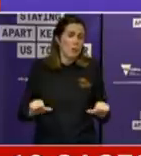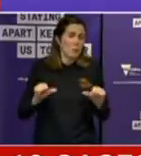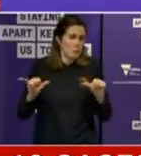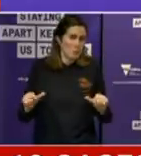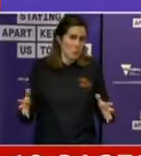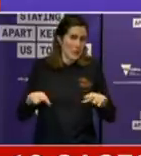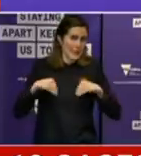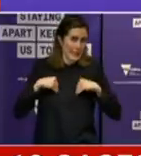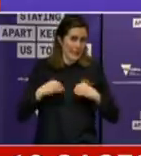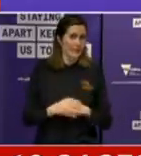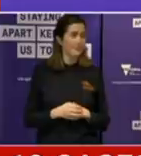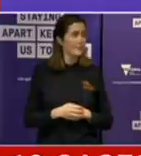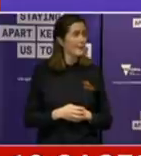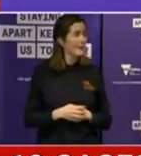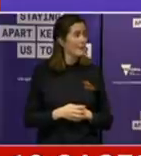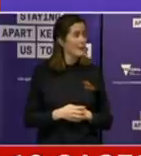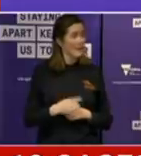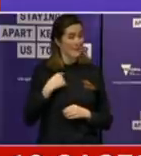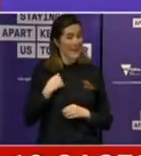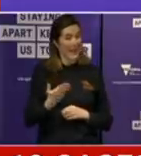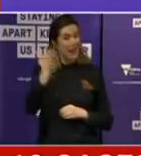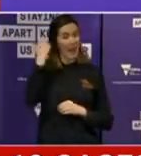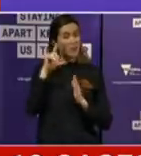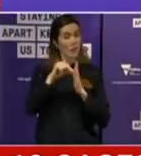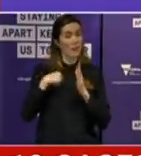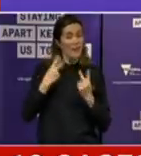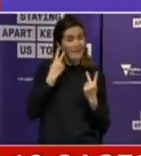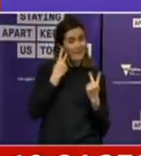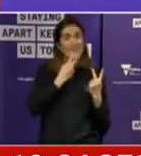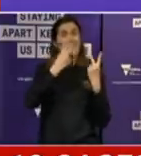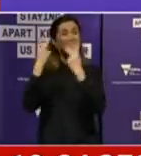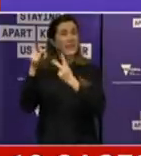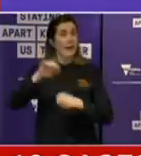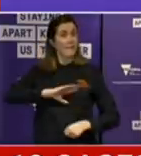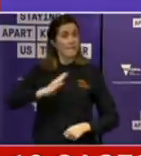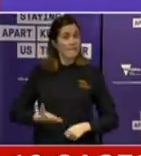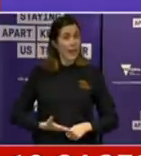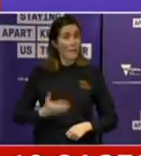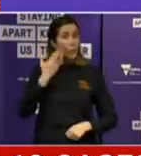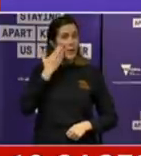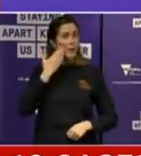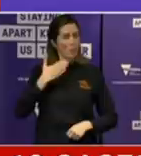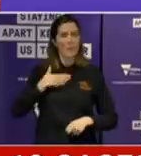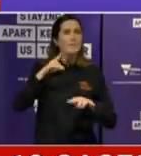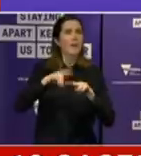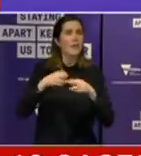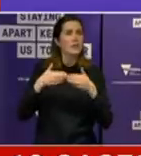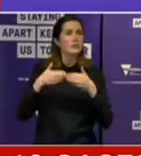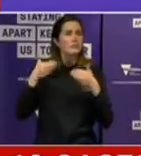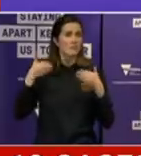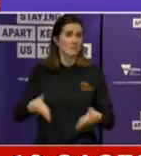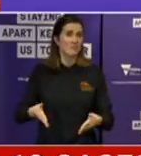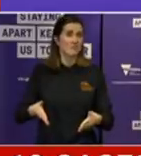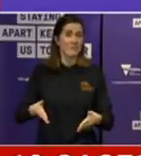in that shed was when I carried my father's coffin out of it. And I think that is... I won't